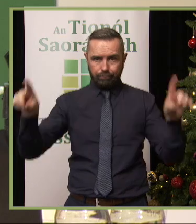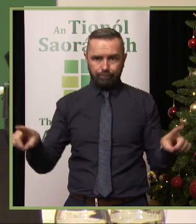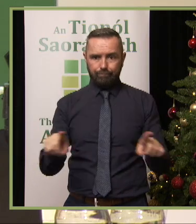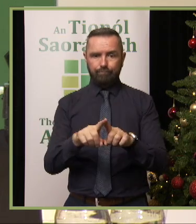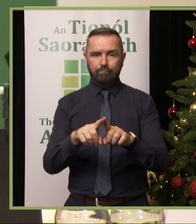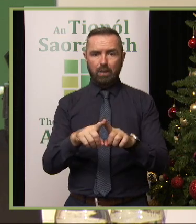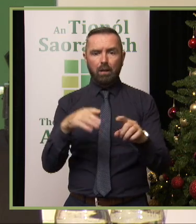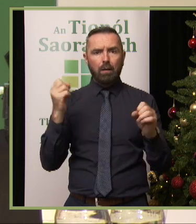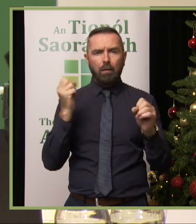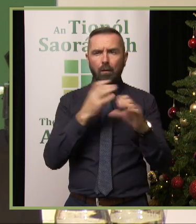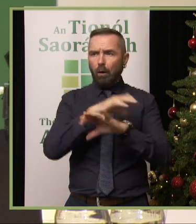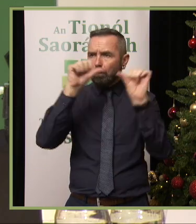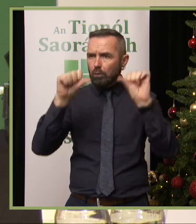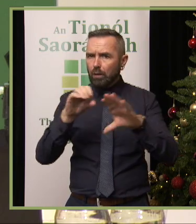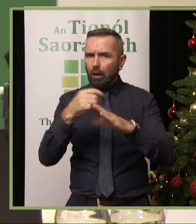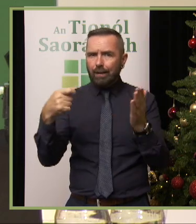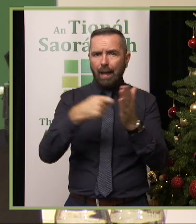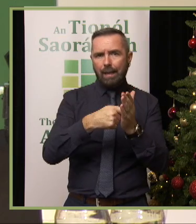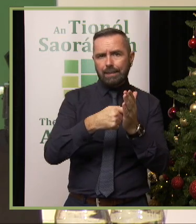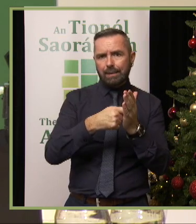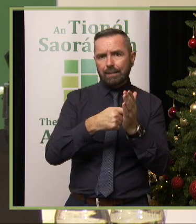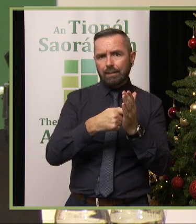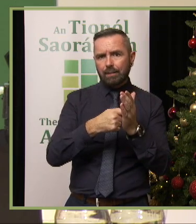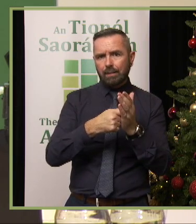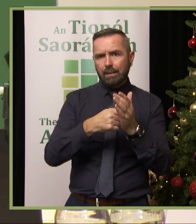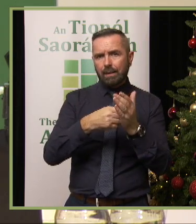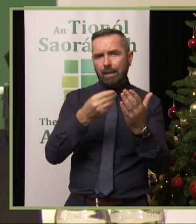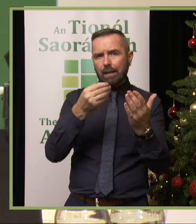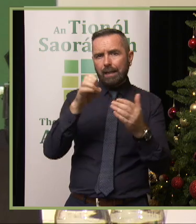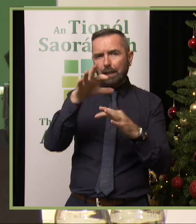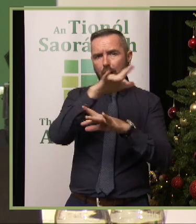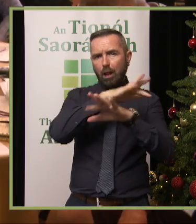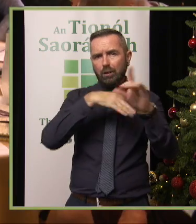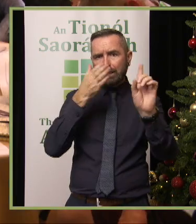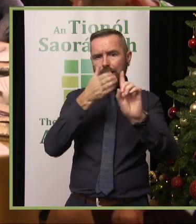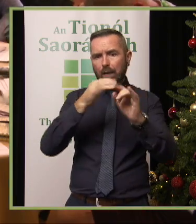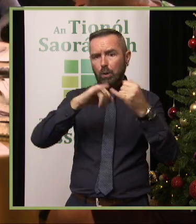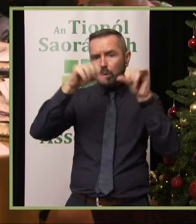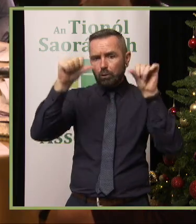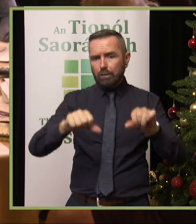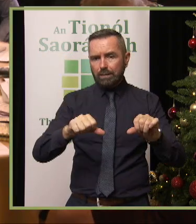Have we agreement on adding in ecological targets? All in favour?